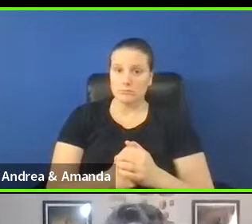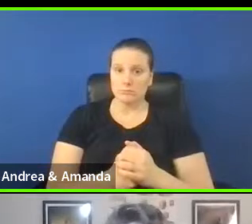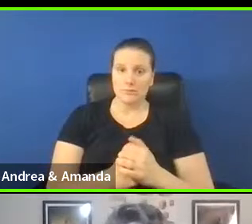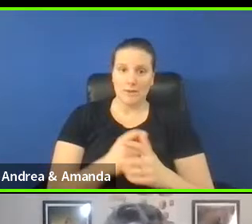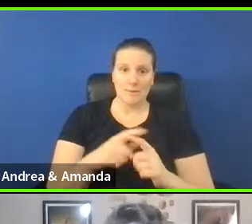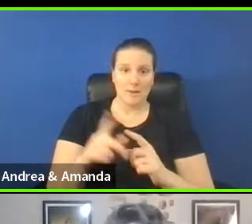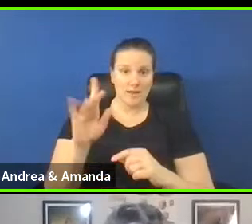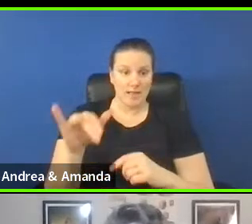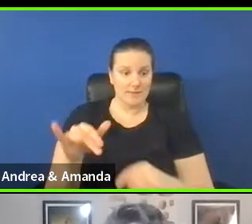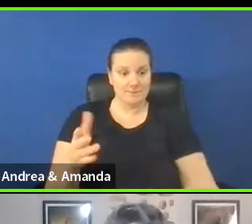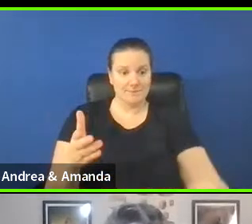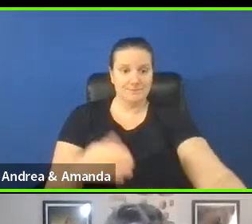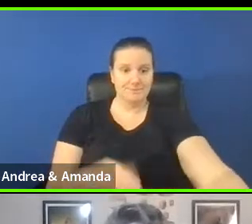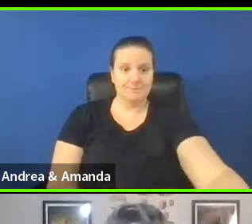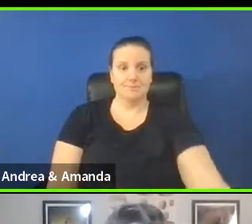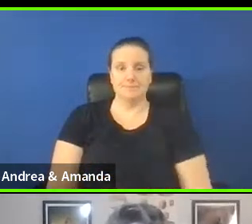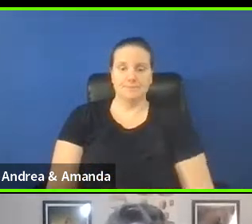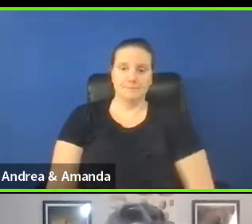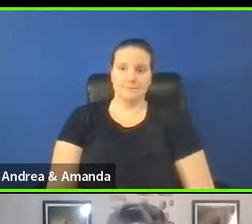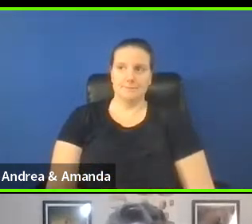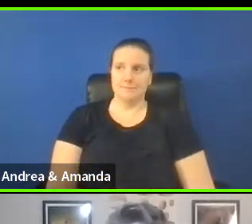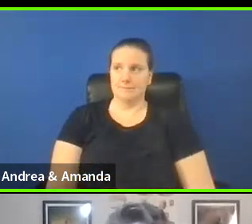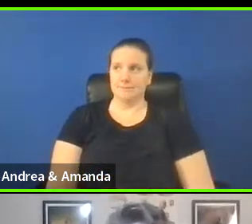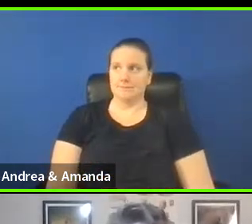Kelly, did you say anything there?